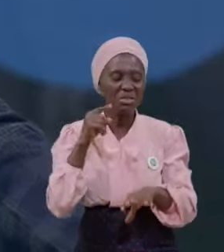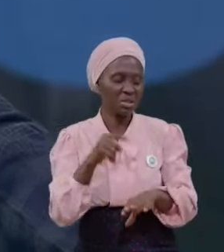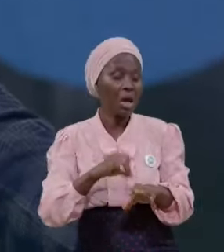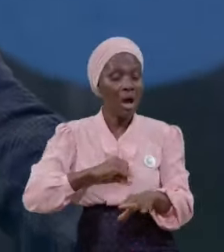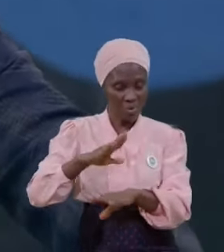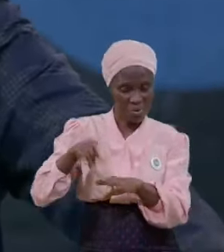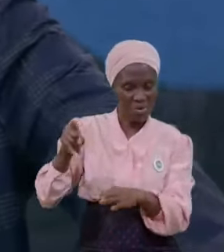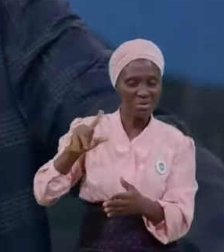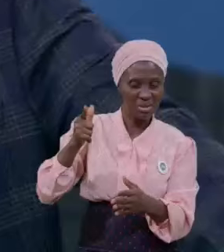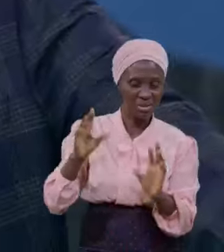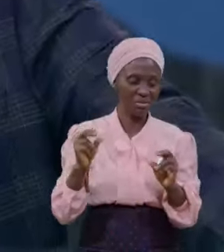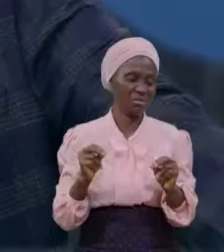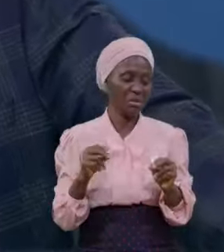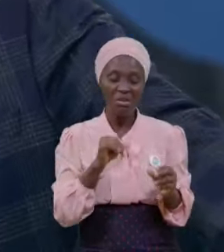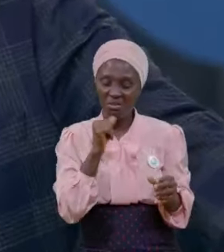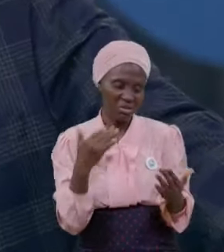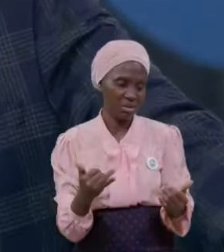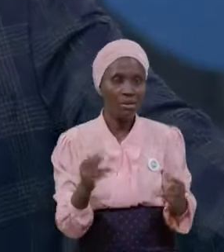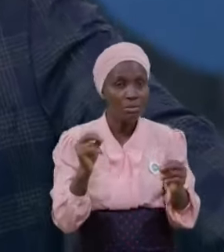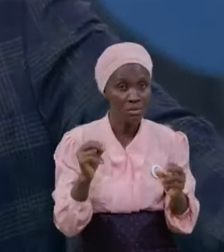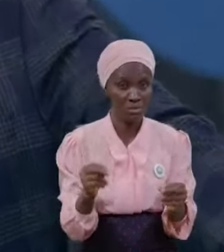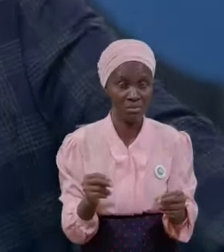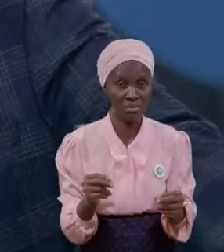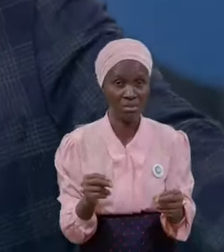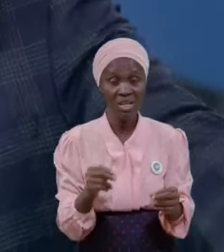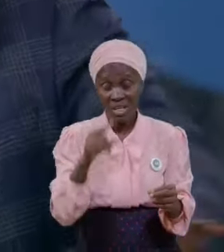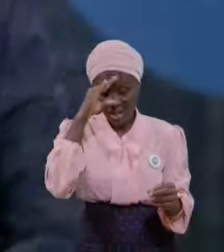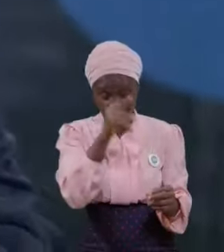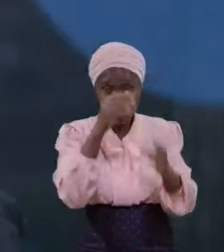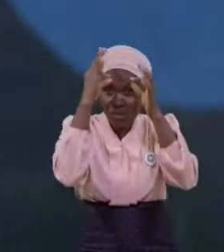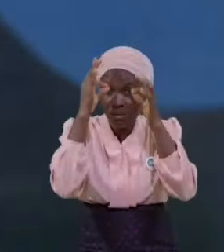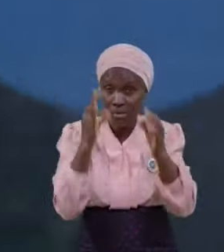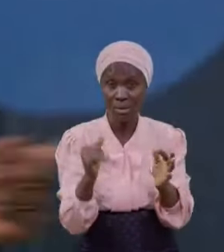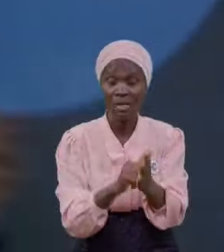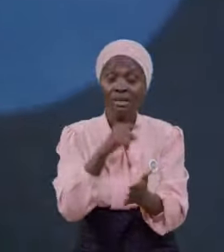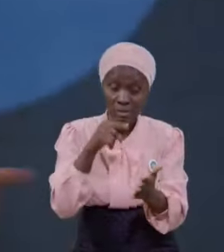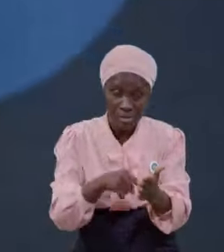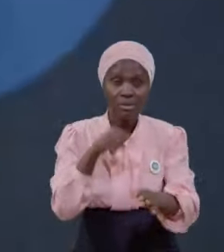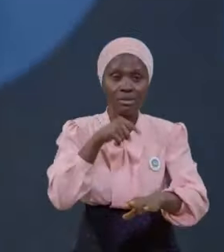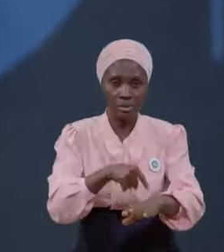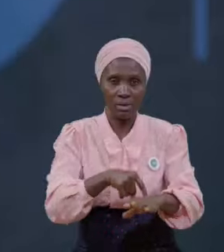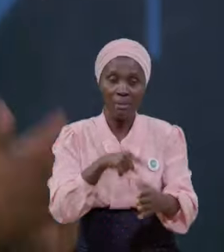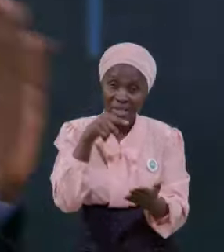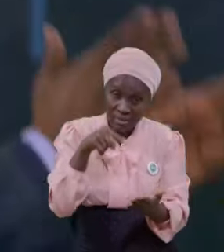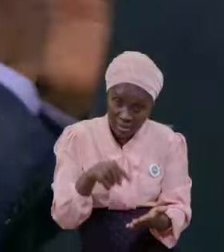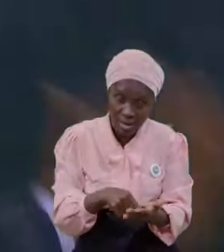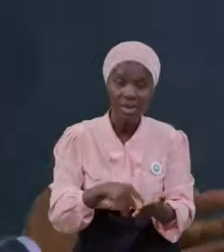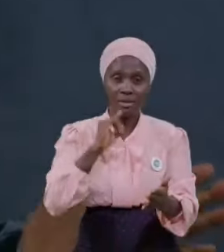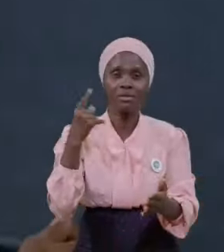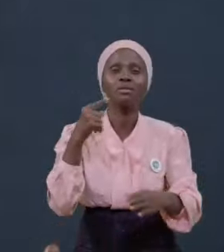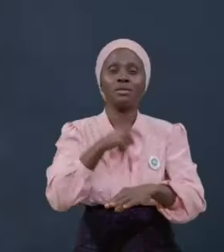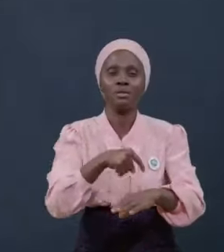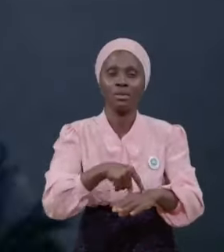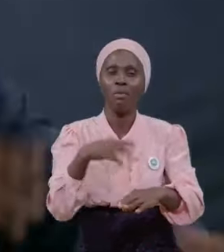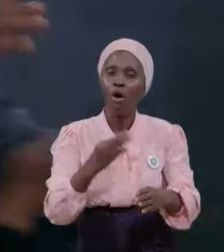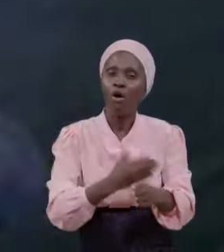the convenient time, the conversion time. This is the time of total change from almost